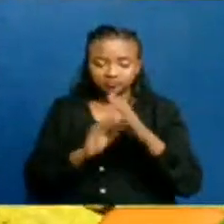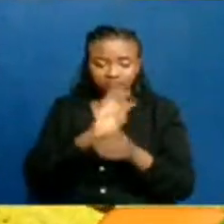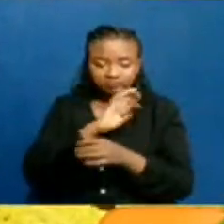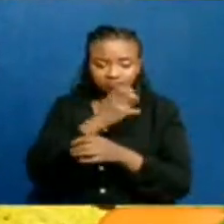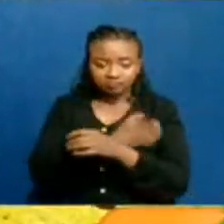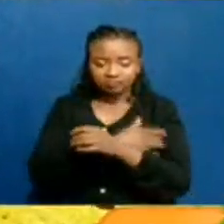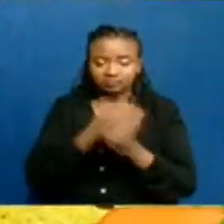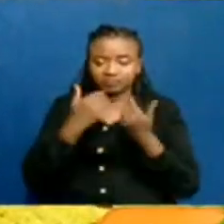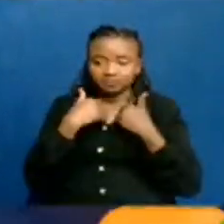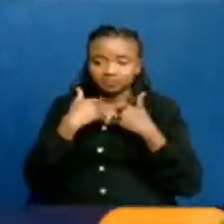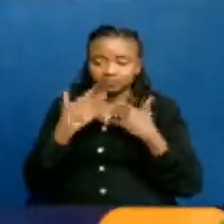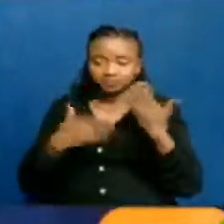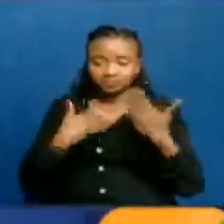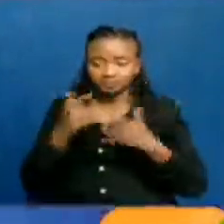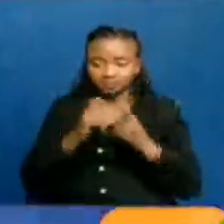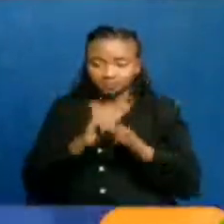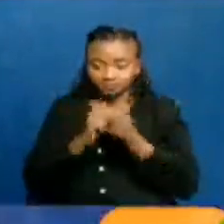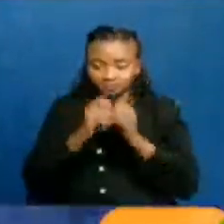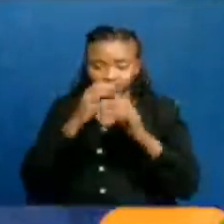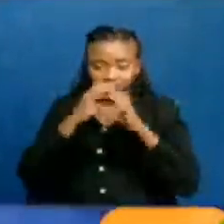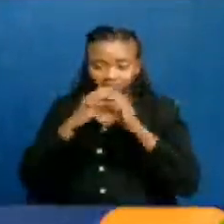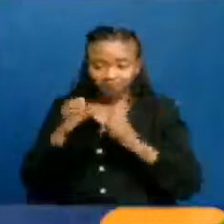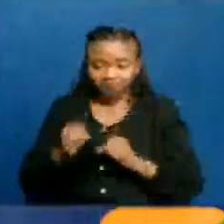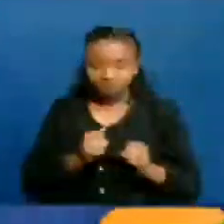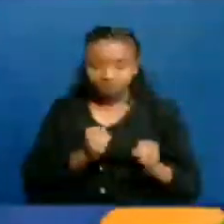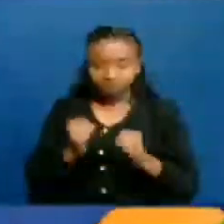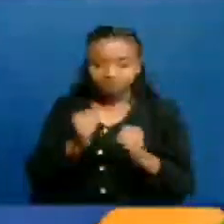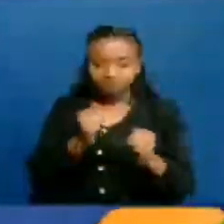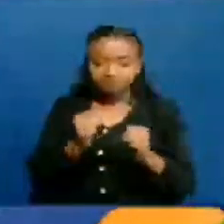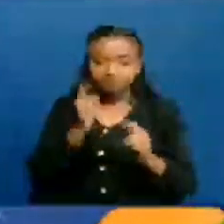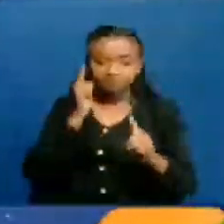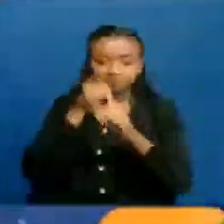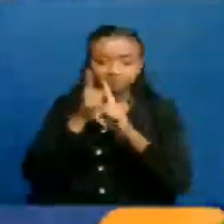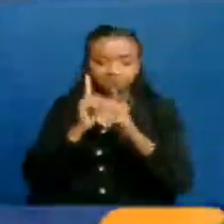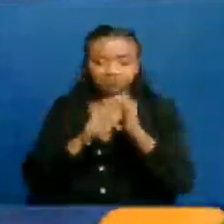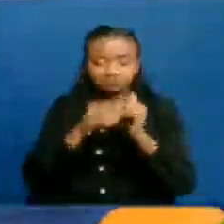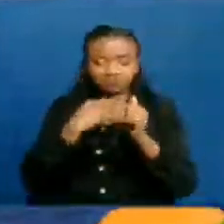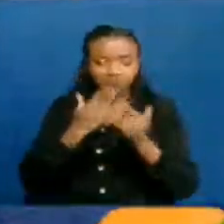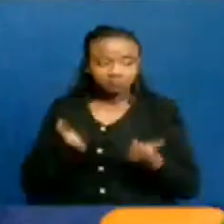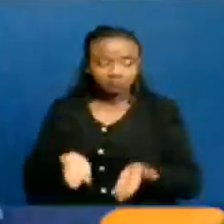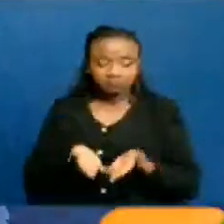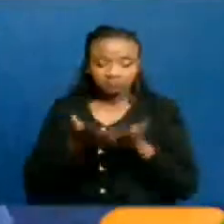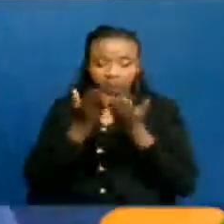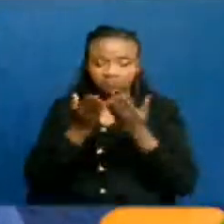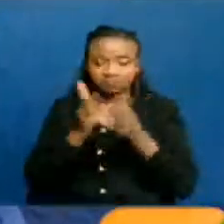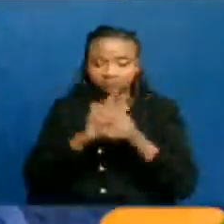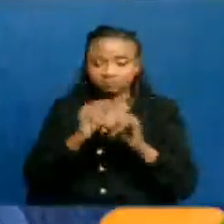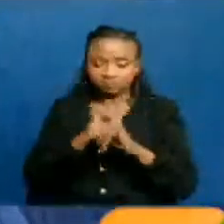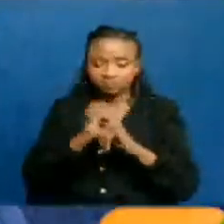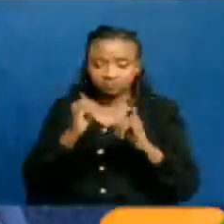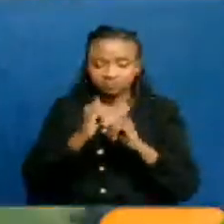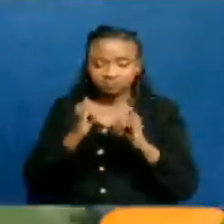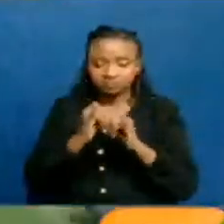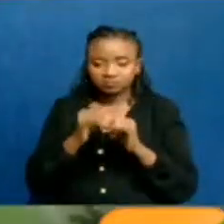introduced a behavior change communication strategy the same year, aiming to boost the adoption of clean cooking